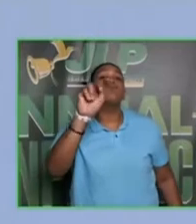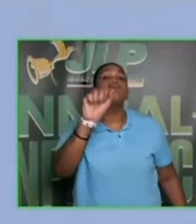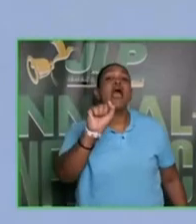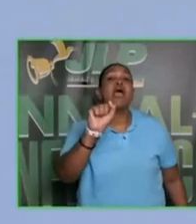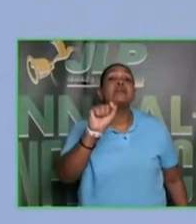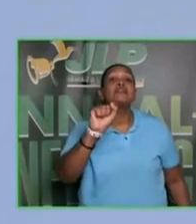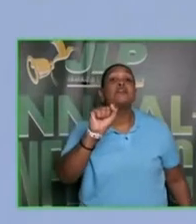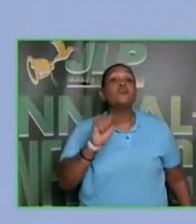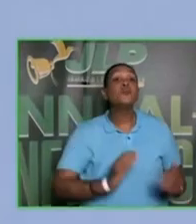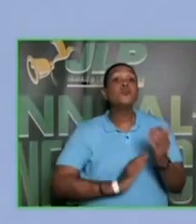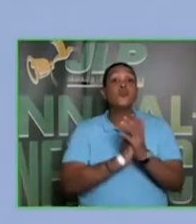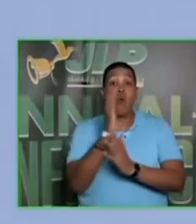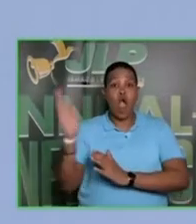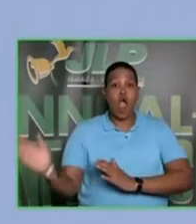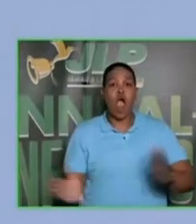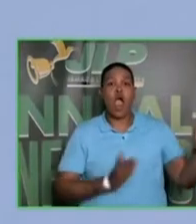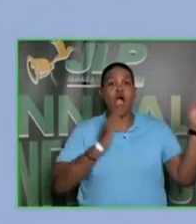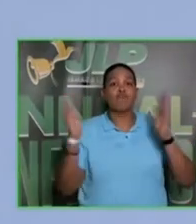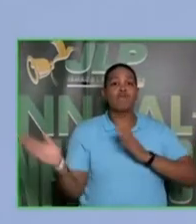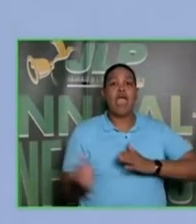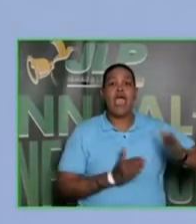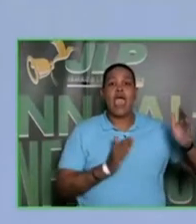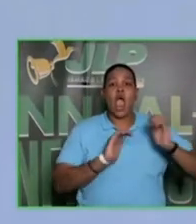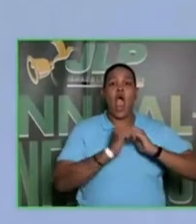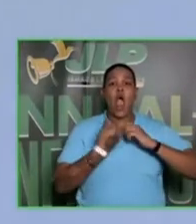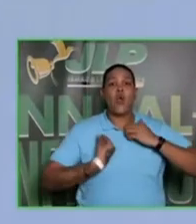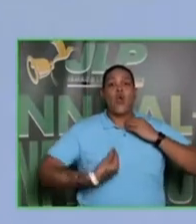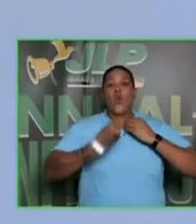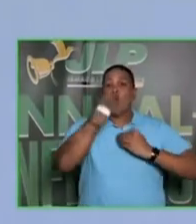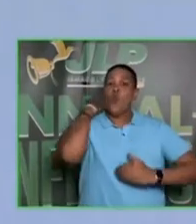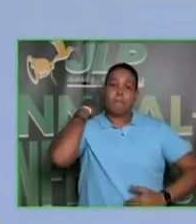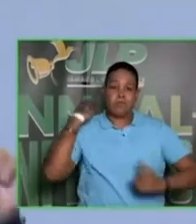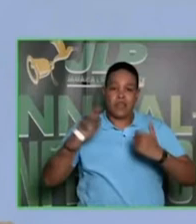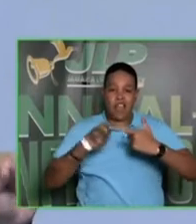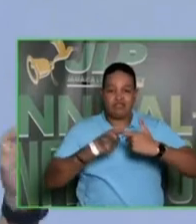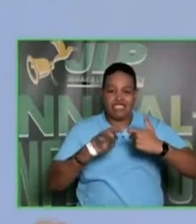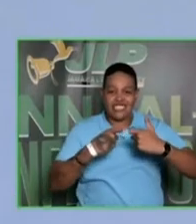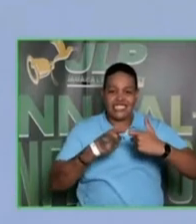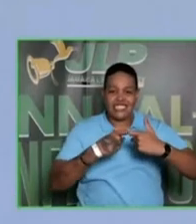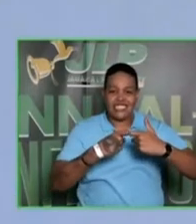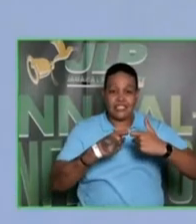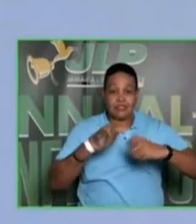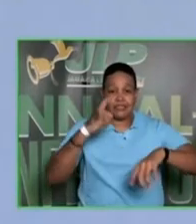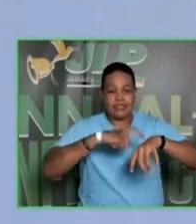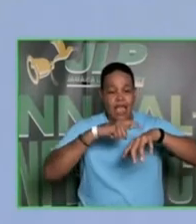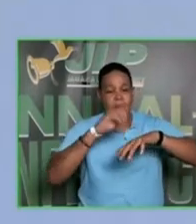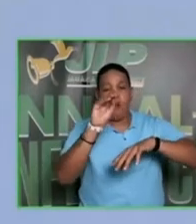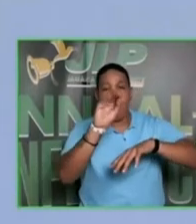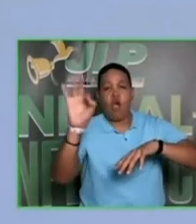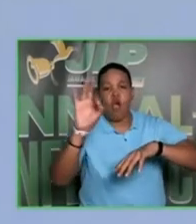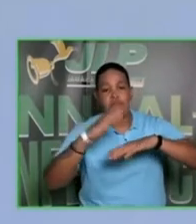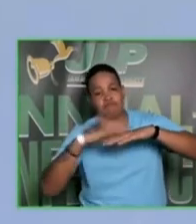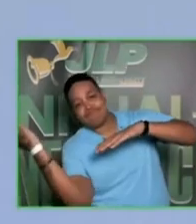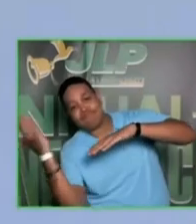by arranging how they consume electricity in off-peak hours.